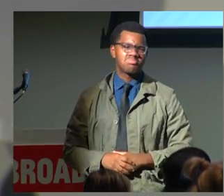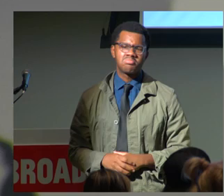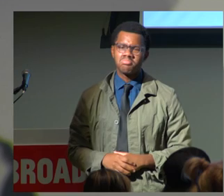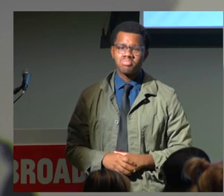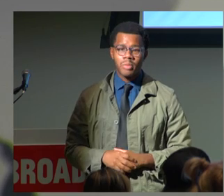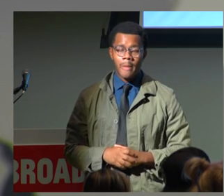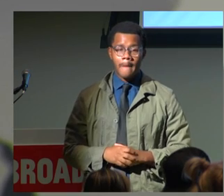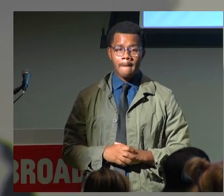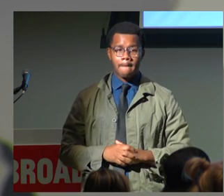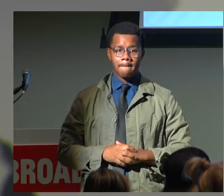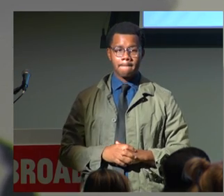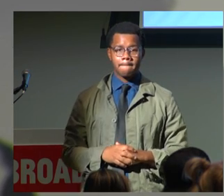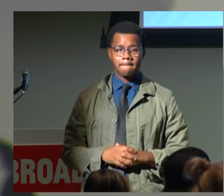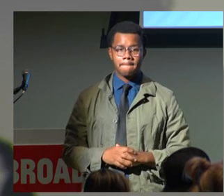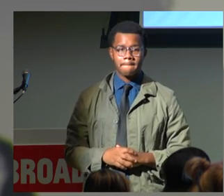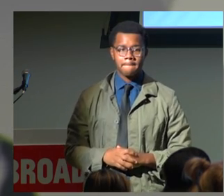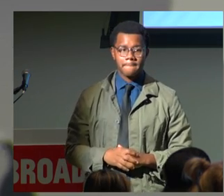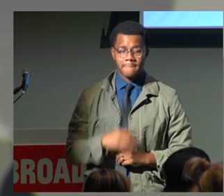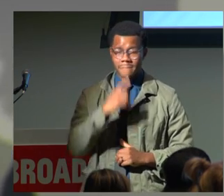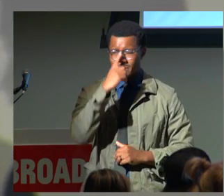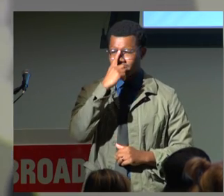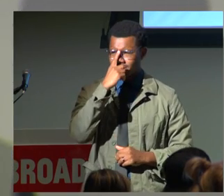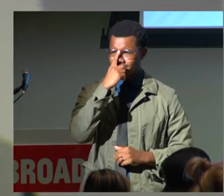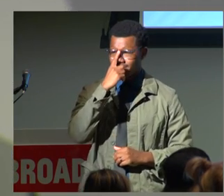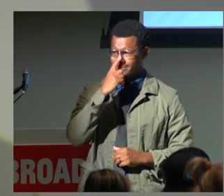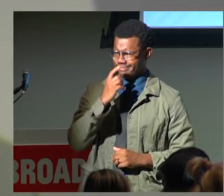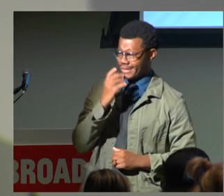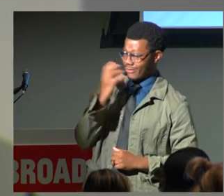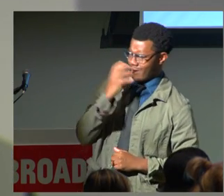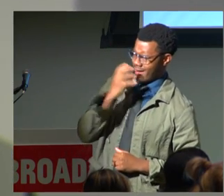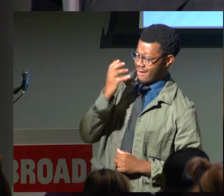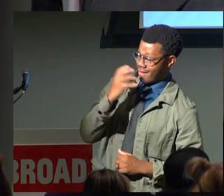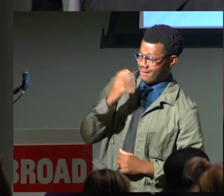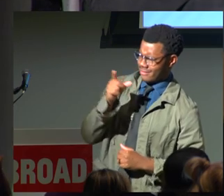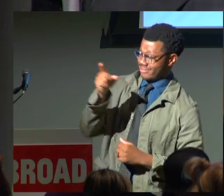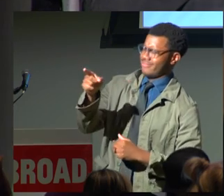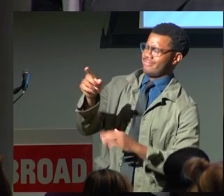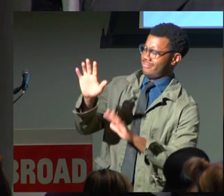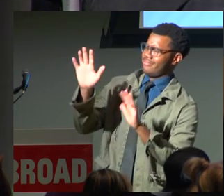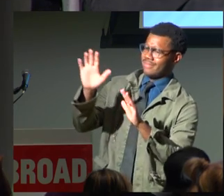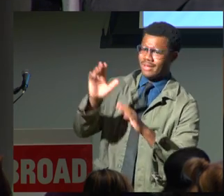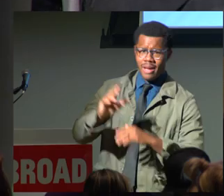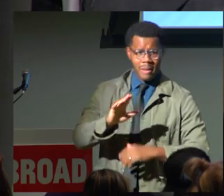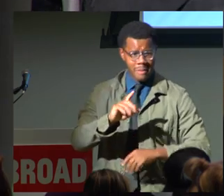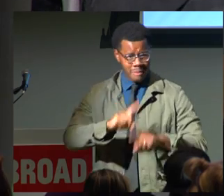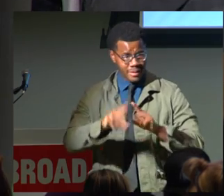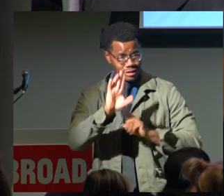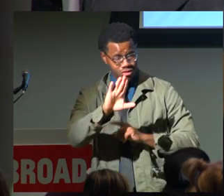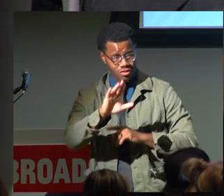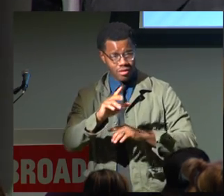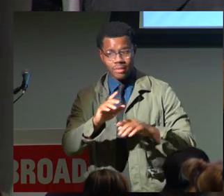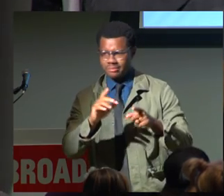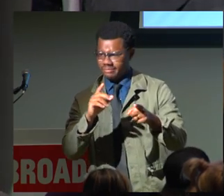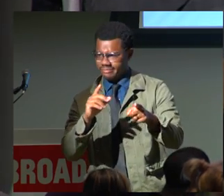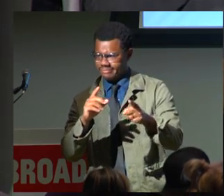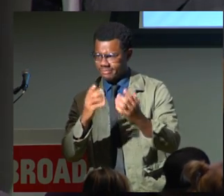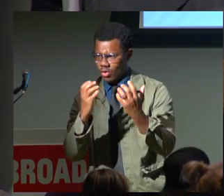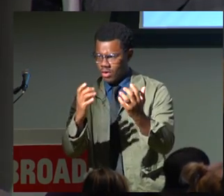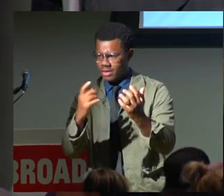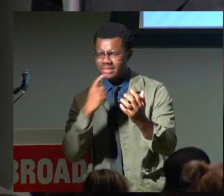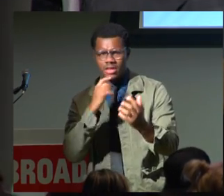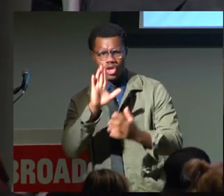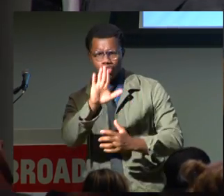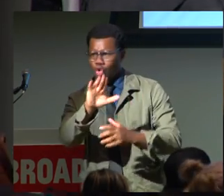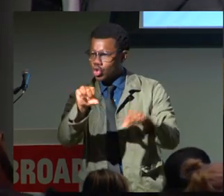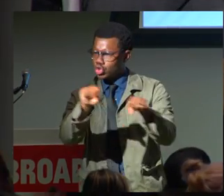Really? Wow, you are really something else. Oh, my shoes? Yeah, yeah. You know